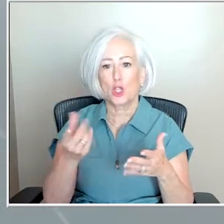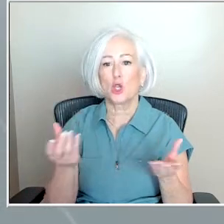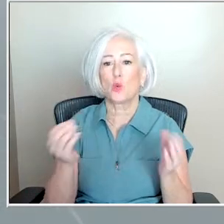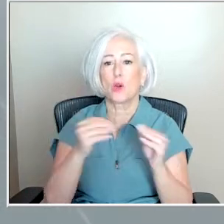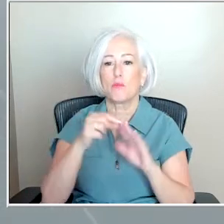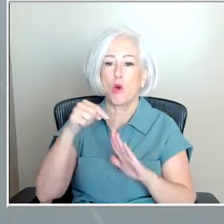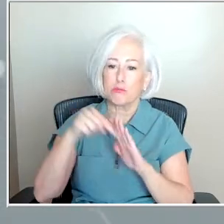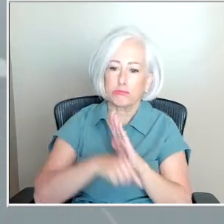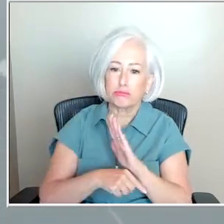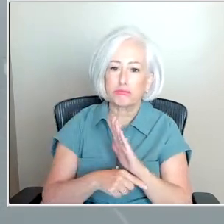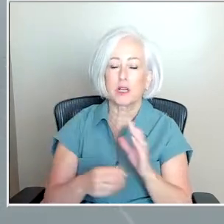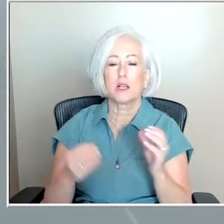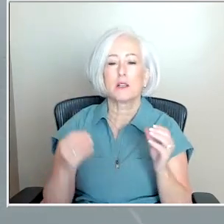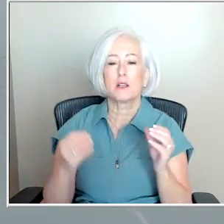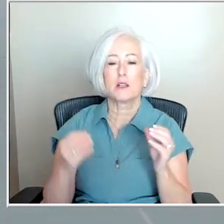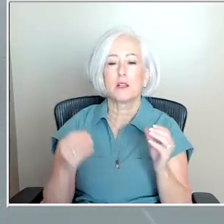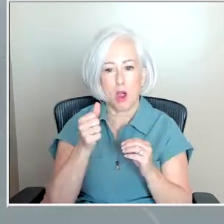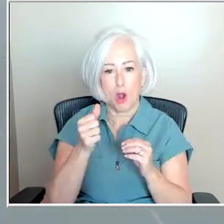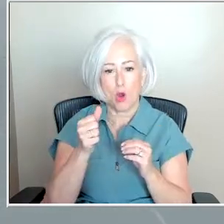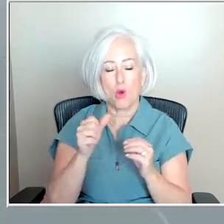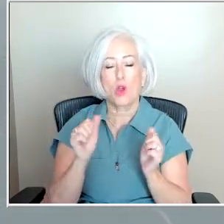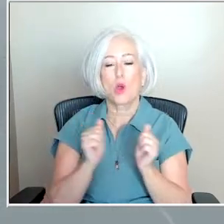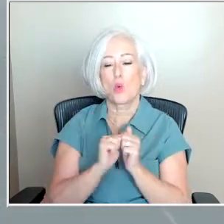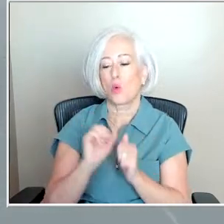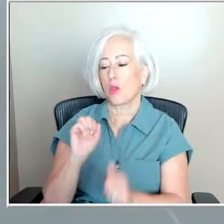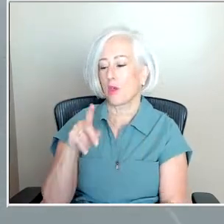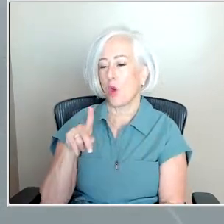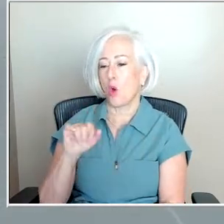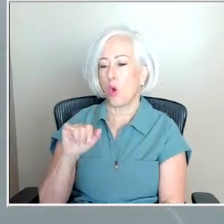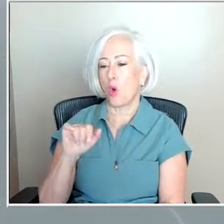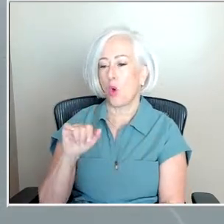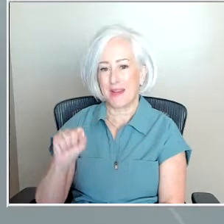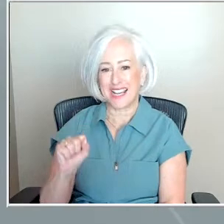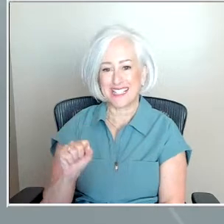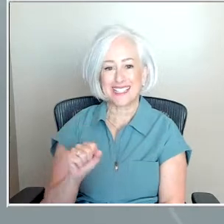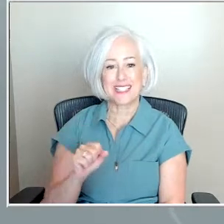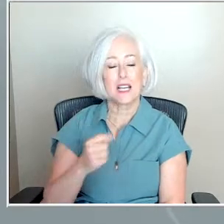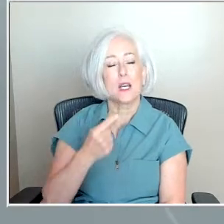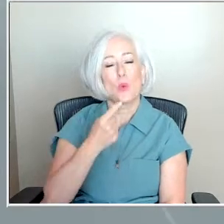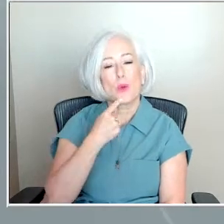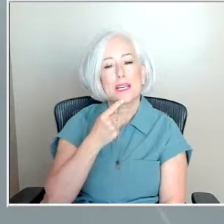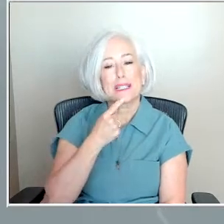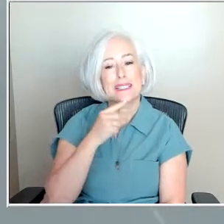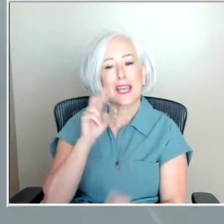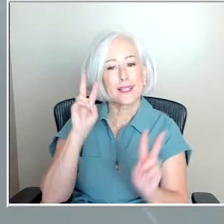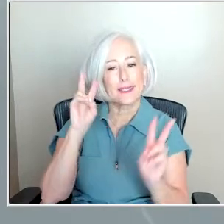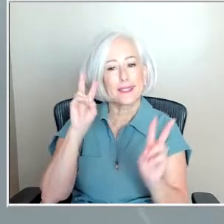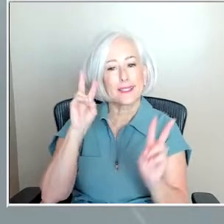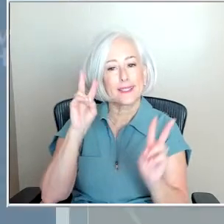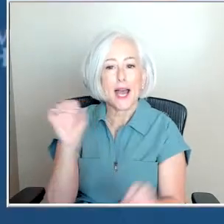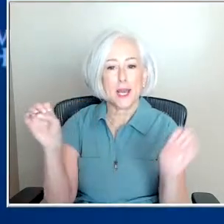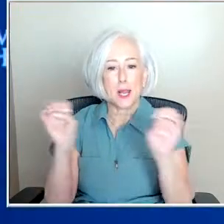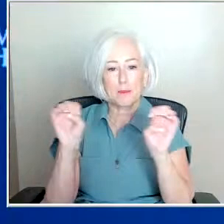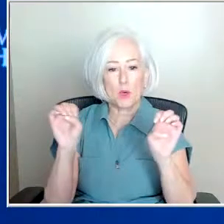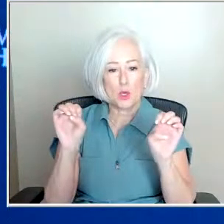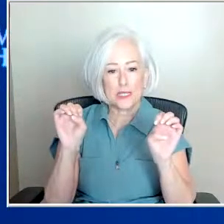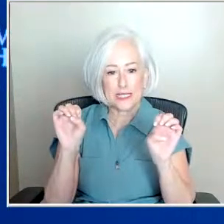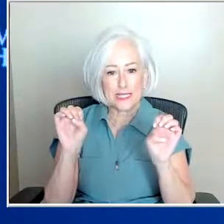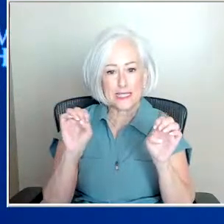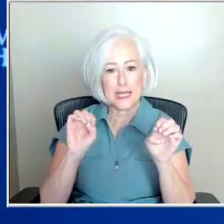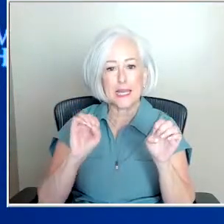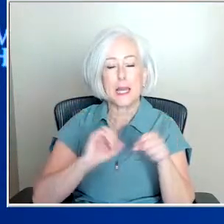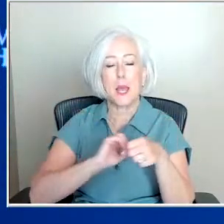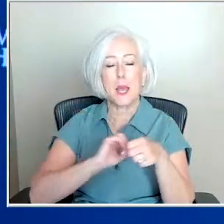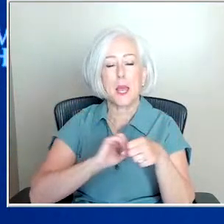on open mics, but what does it mean to be in a non-emergency pandemic? Yeah, so on the global scale from the World